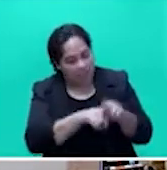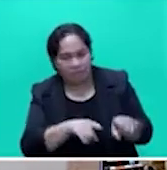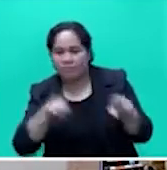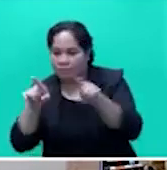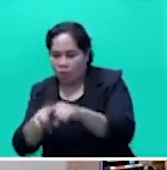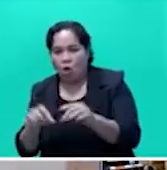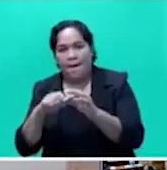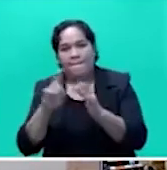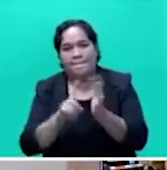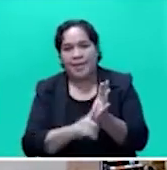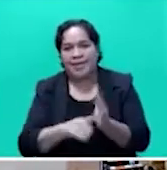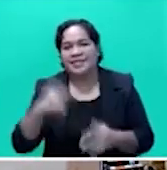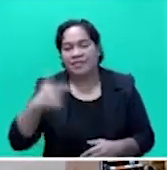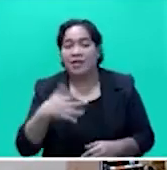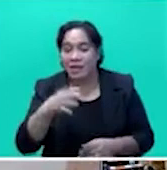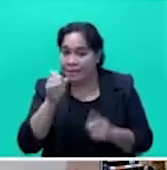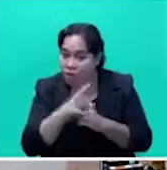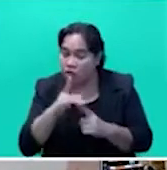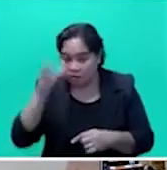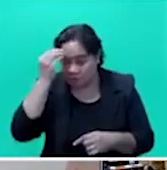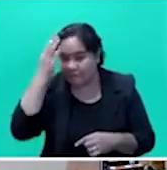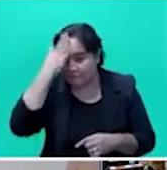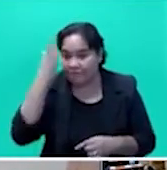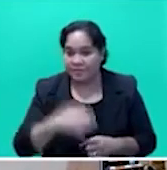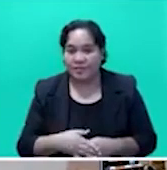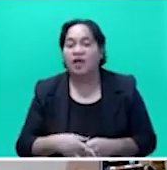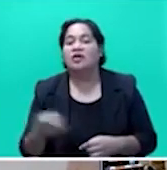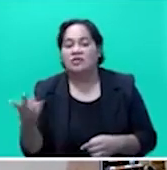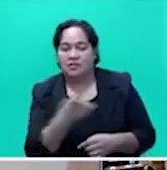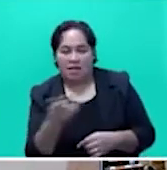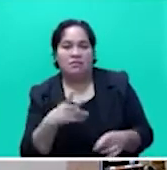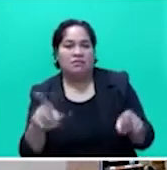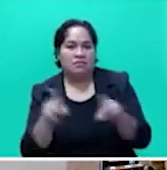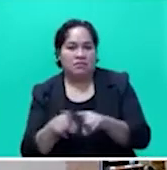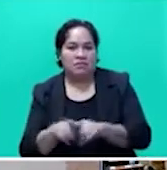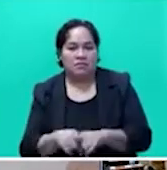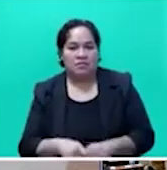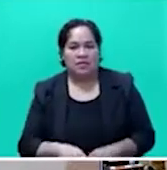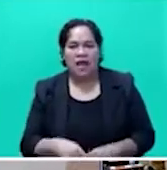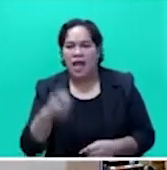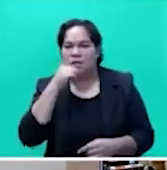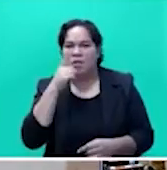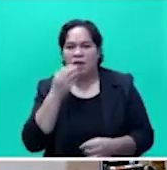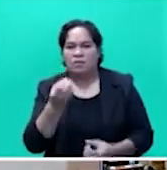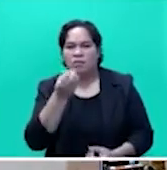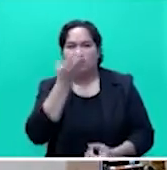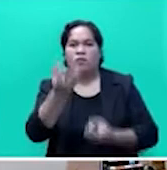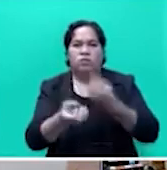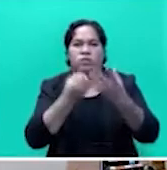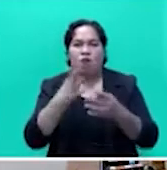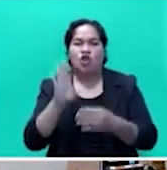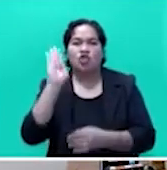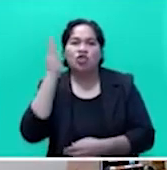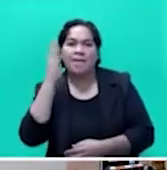17. It's very important to take note of that. The arguments also apply for Bill 17. Now, statements have been made in social media by